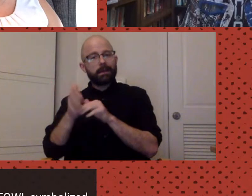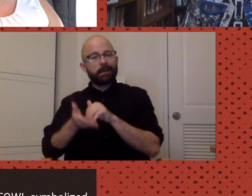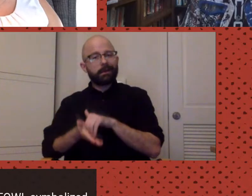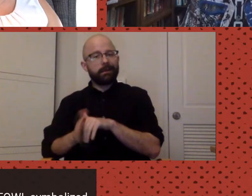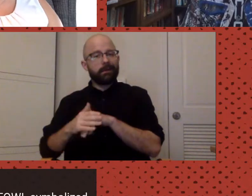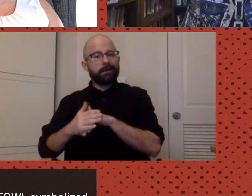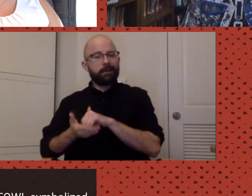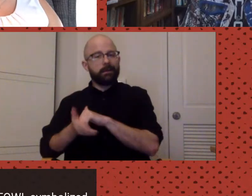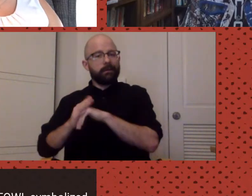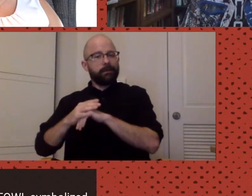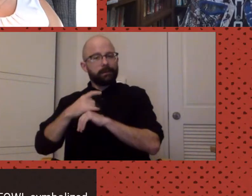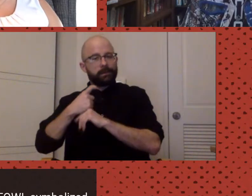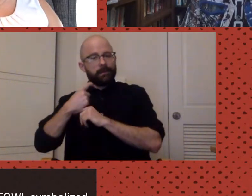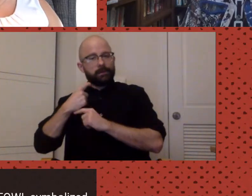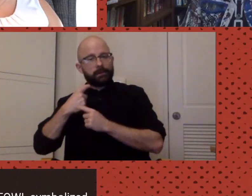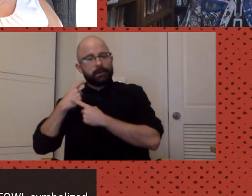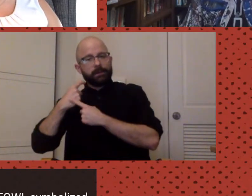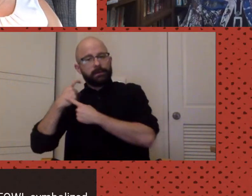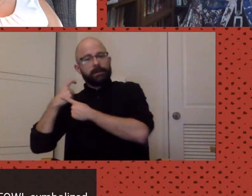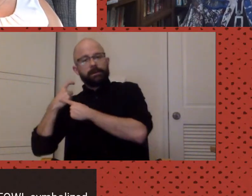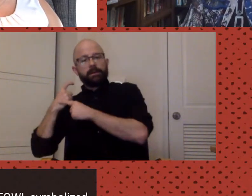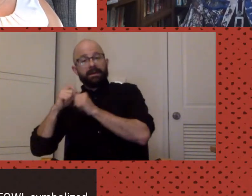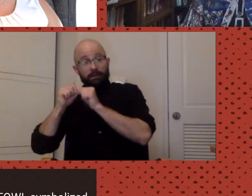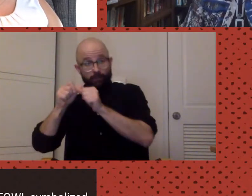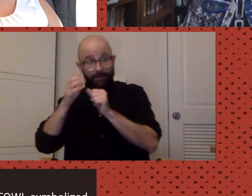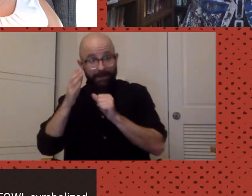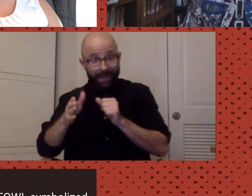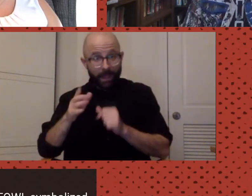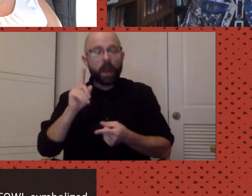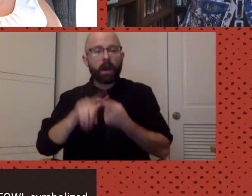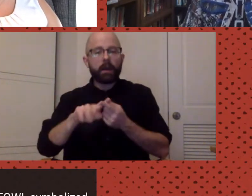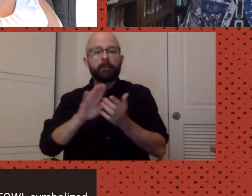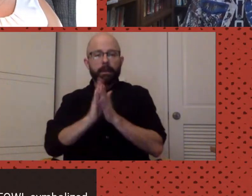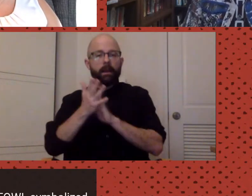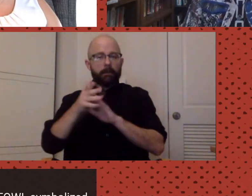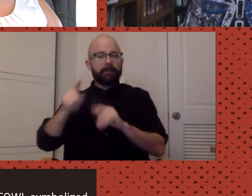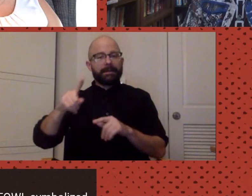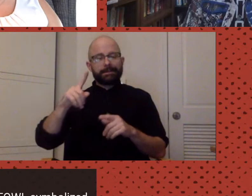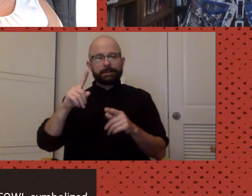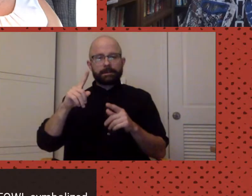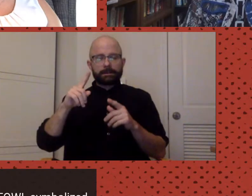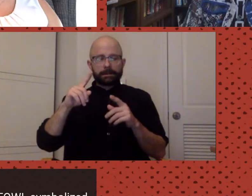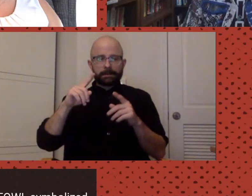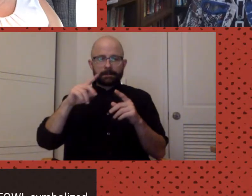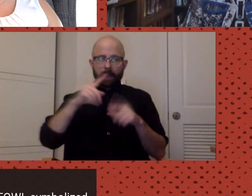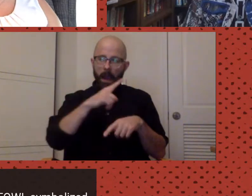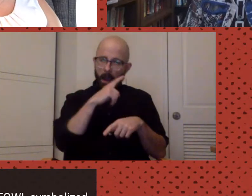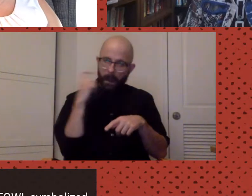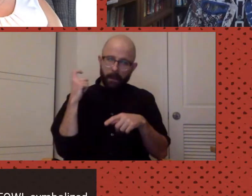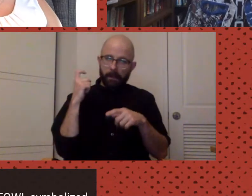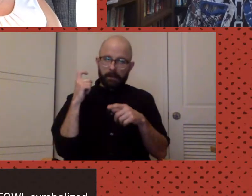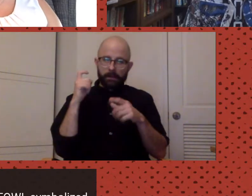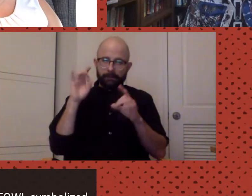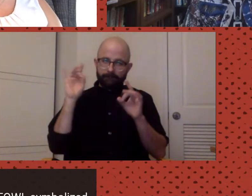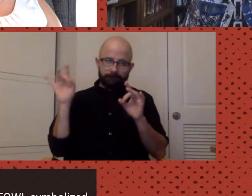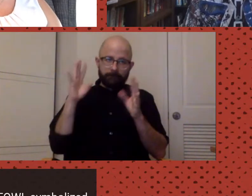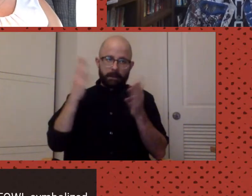and that it is constantly right there until it becomes this ugly thing that follows him,